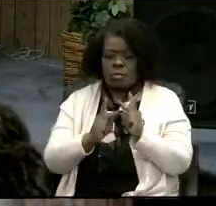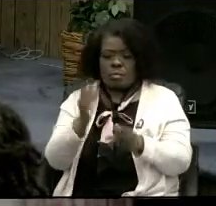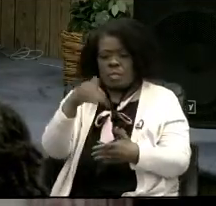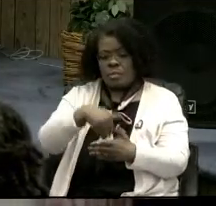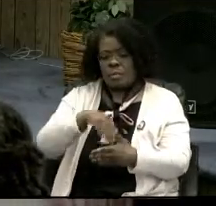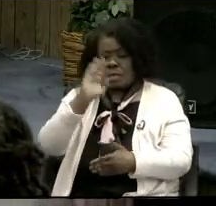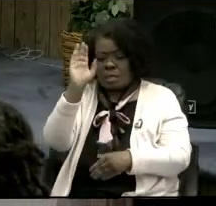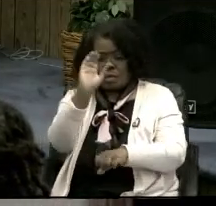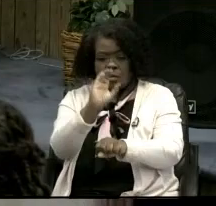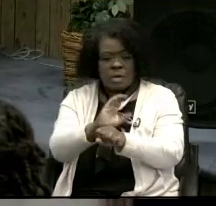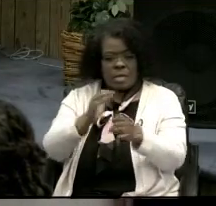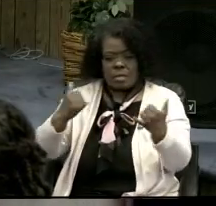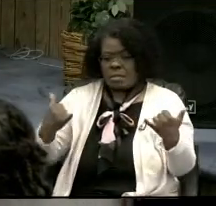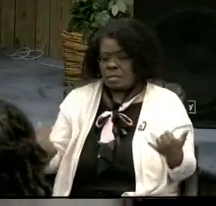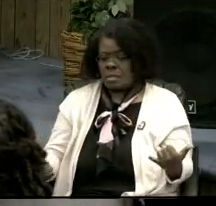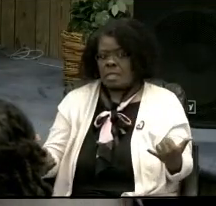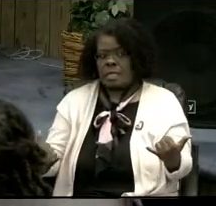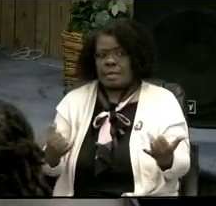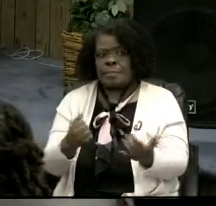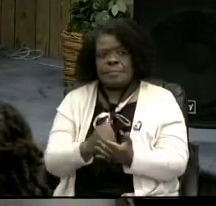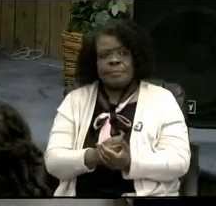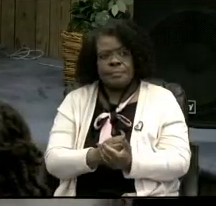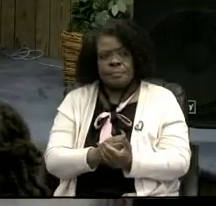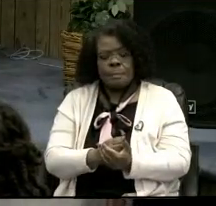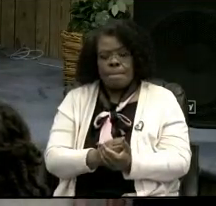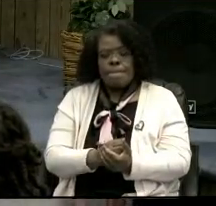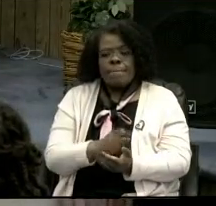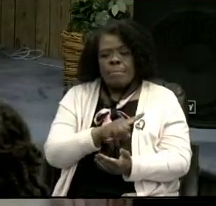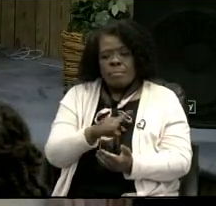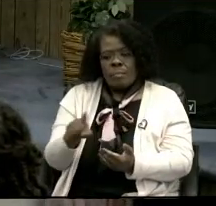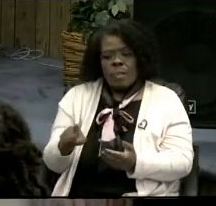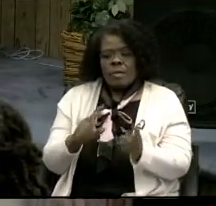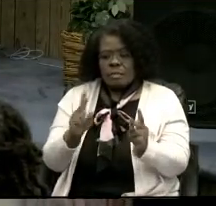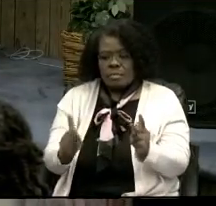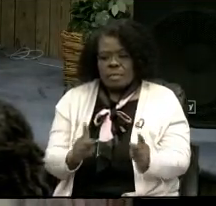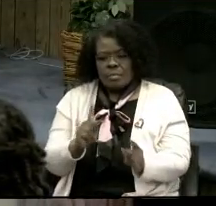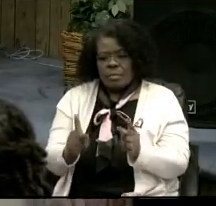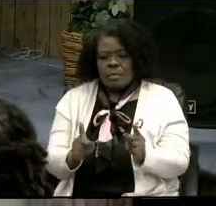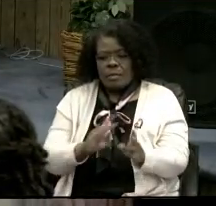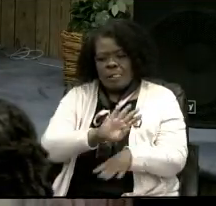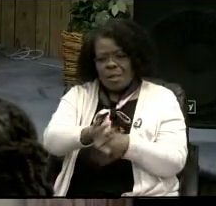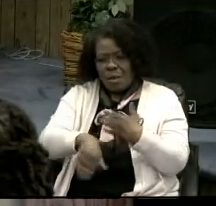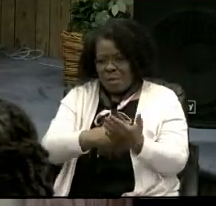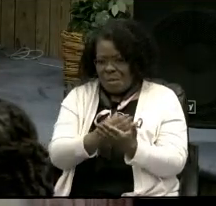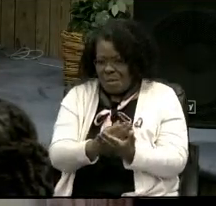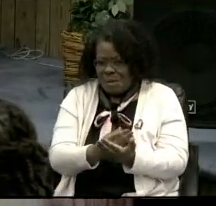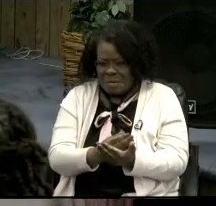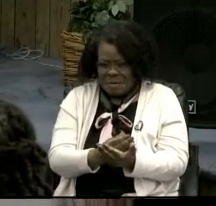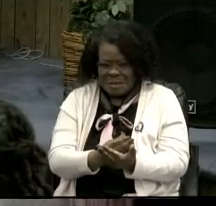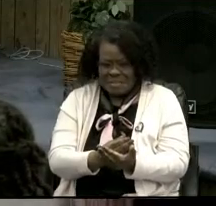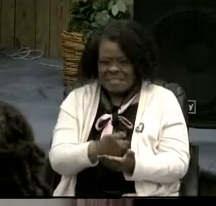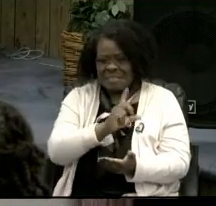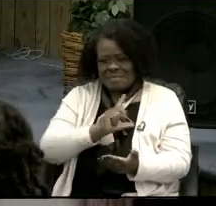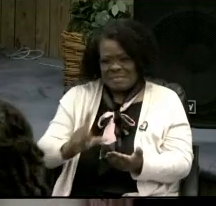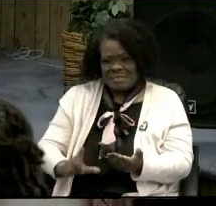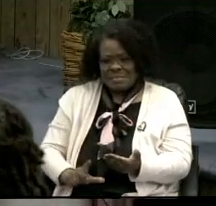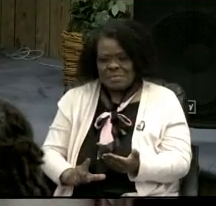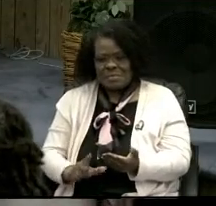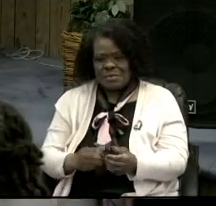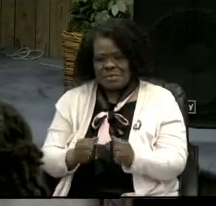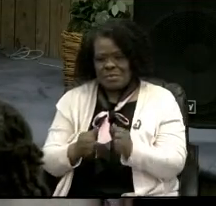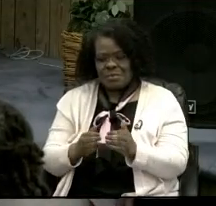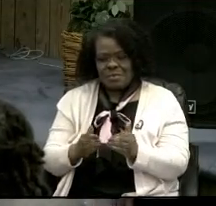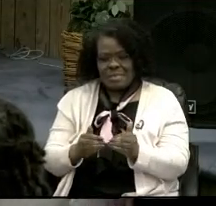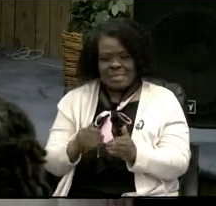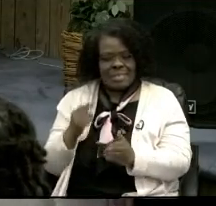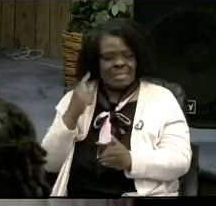that are on the internet, God, those on the social media platforms, let everyone, Lord, within the sound of my voice, let them be blessed on